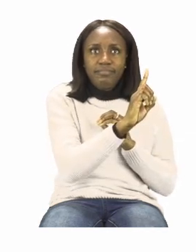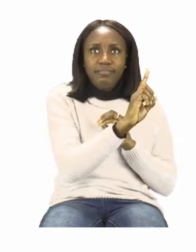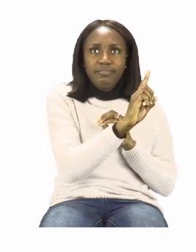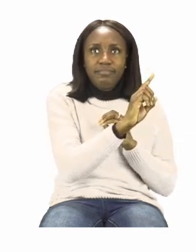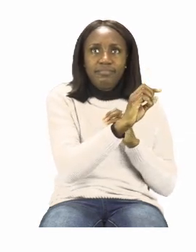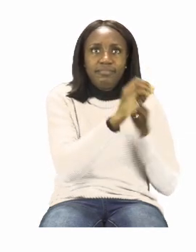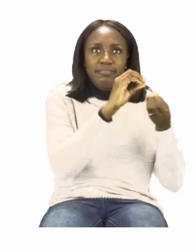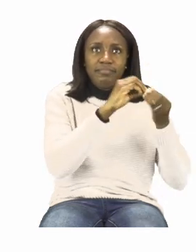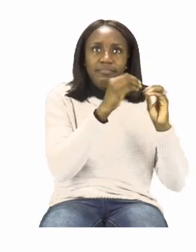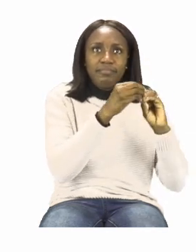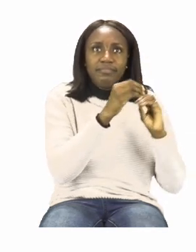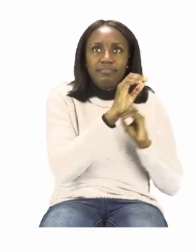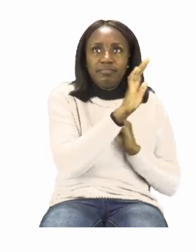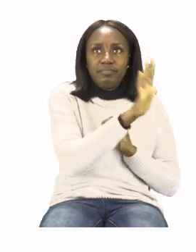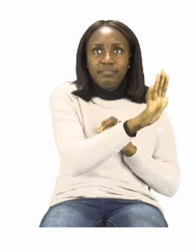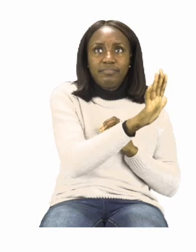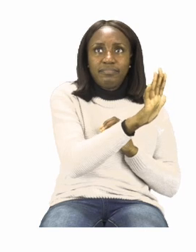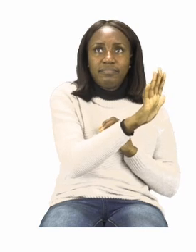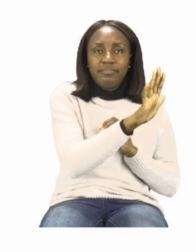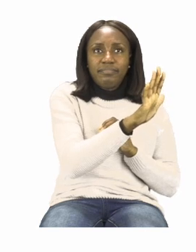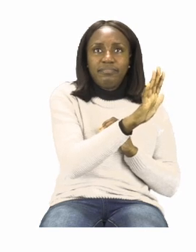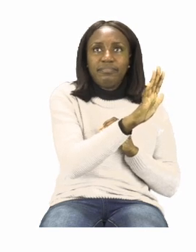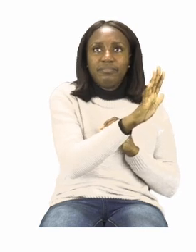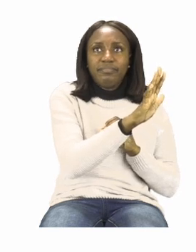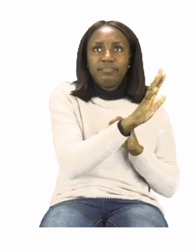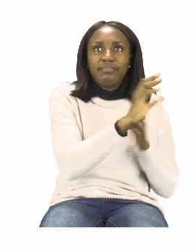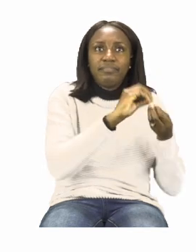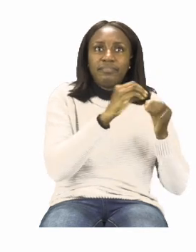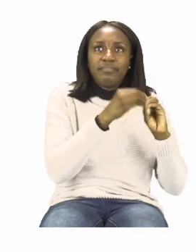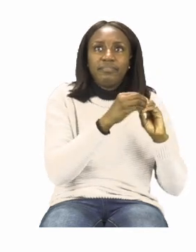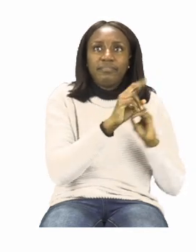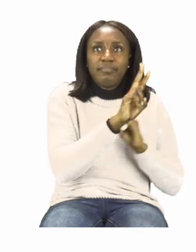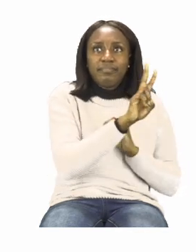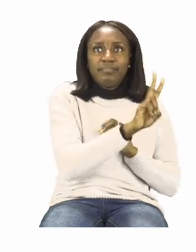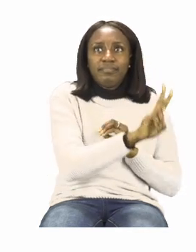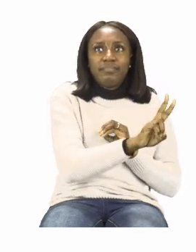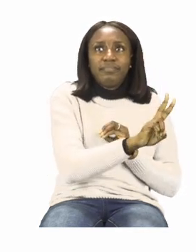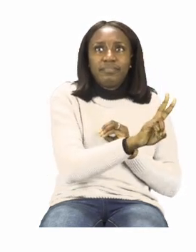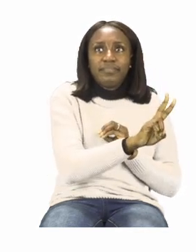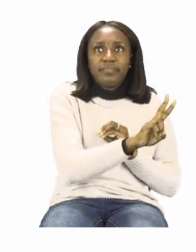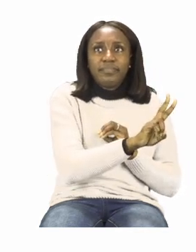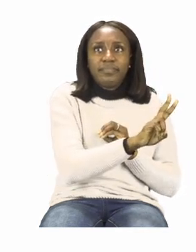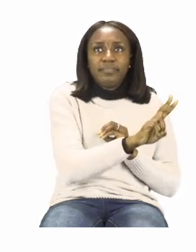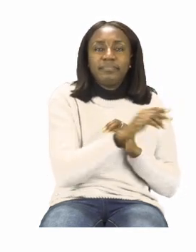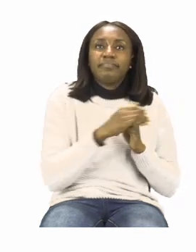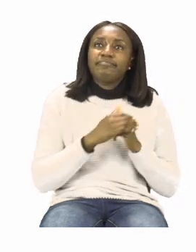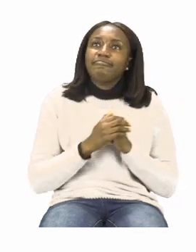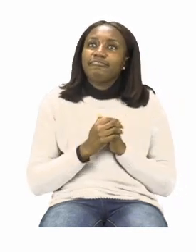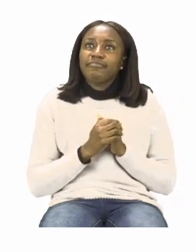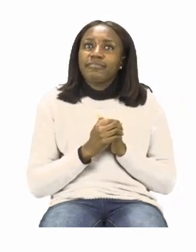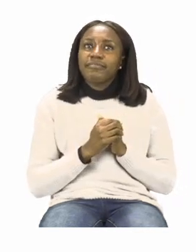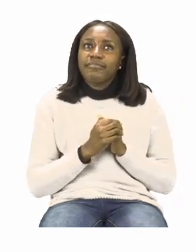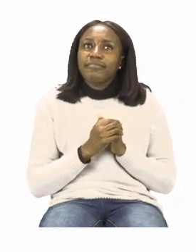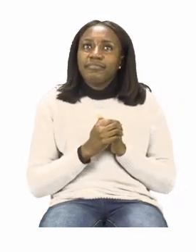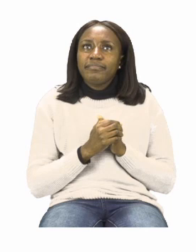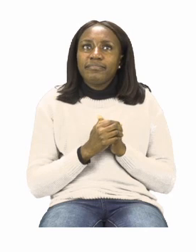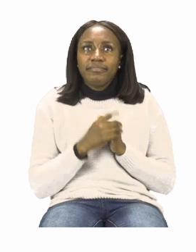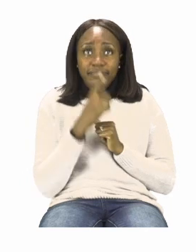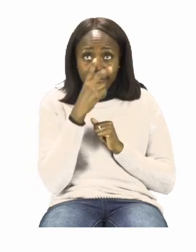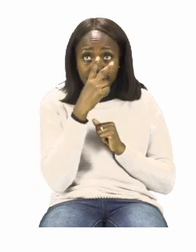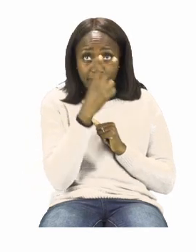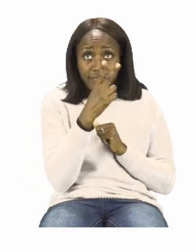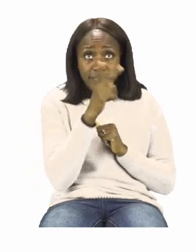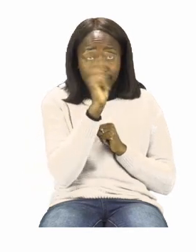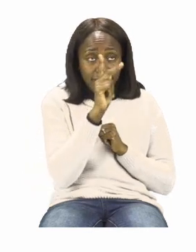number 5, and number 2. Let's look at these numbers